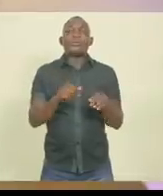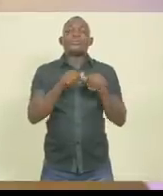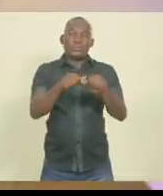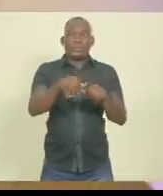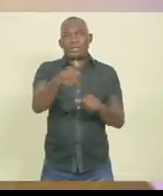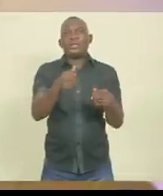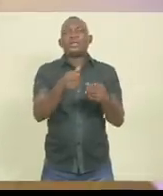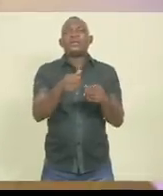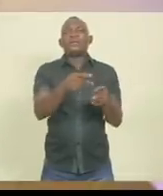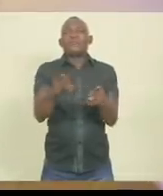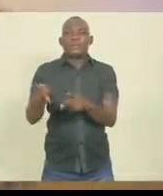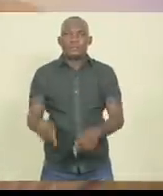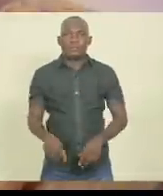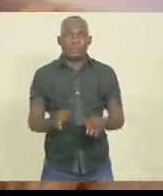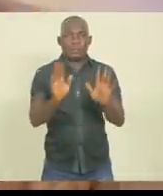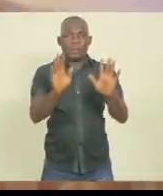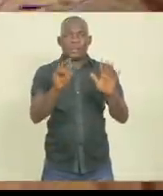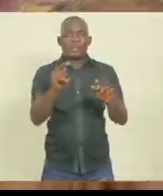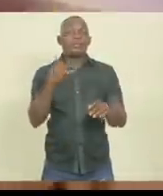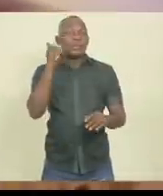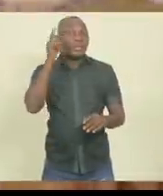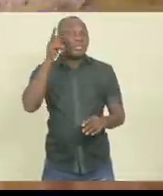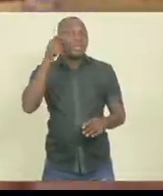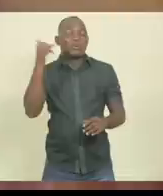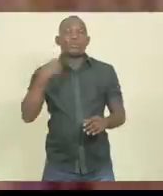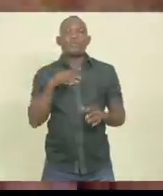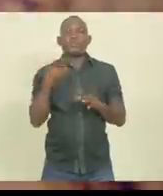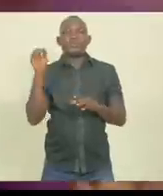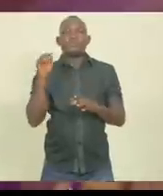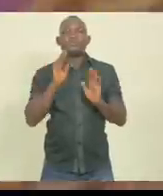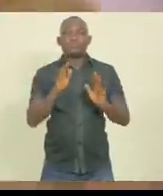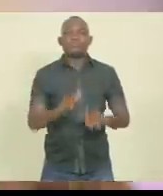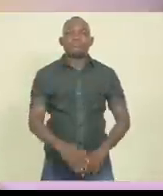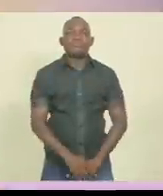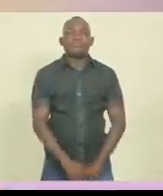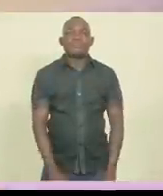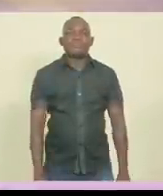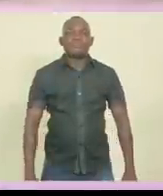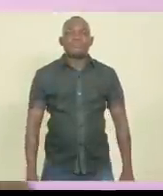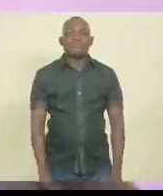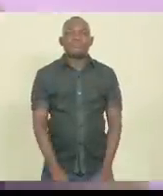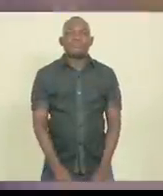B. Bye bye bye bye. I will call you. I have to go now. Bye.